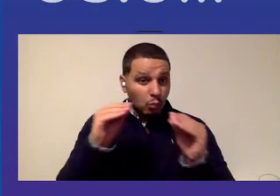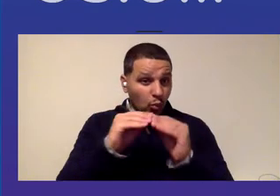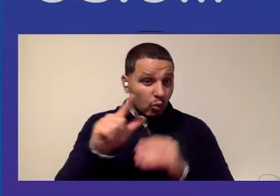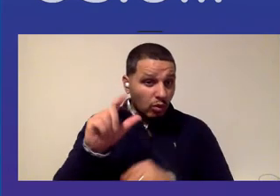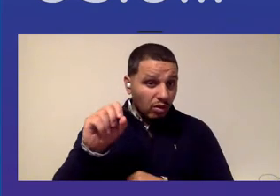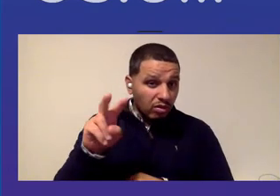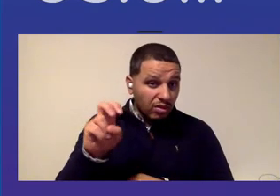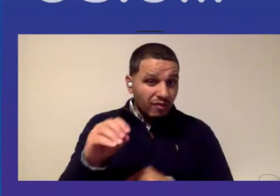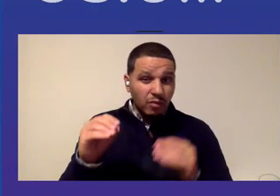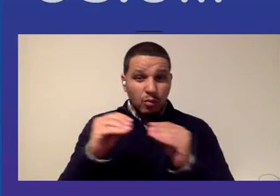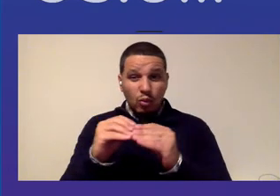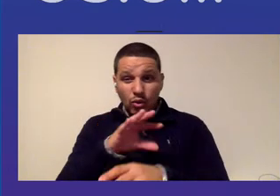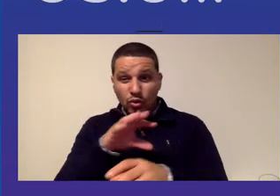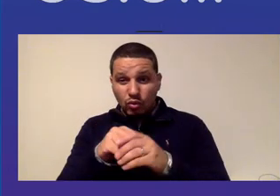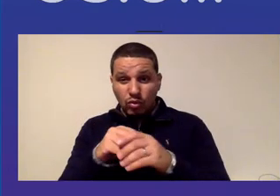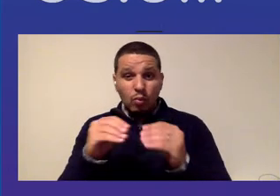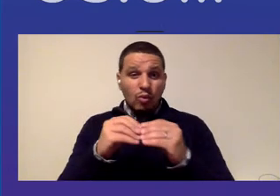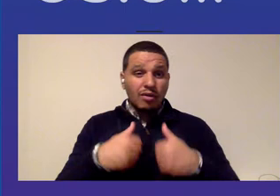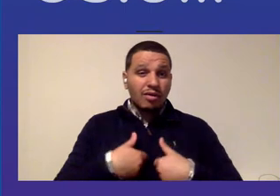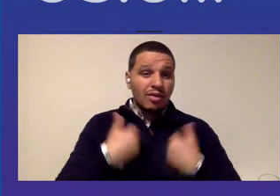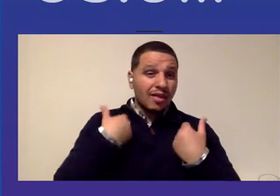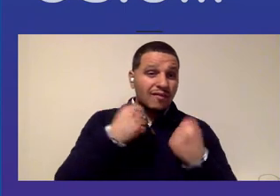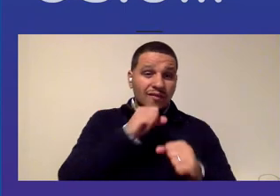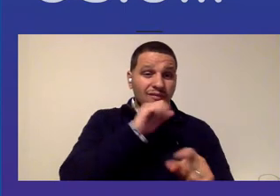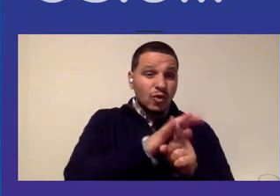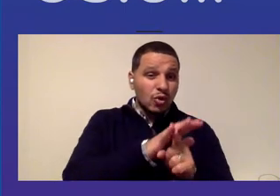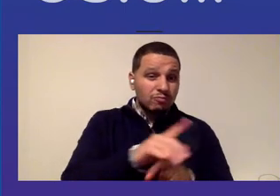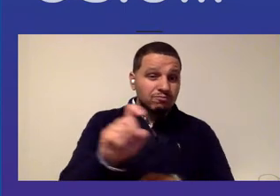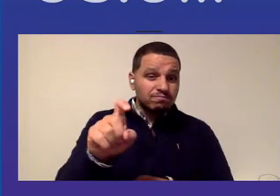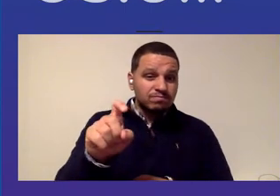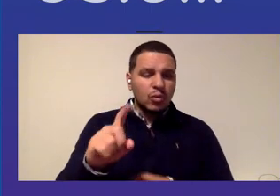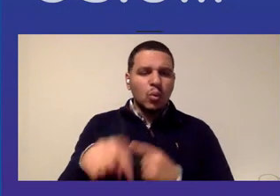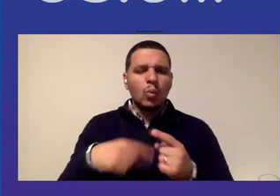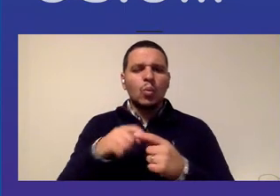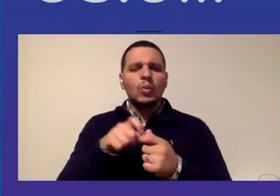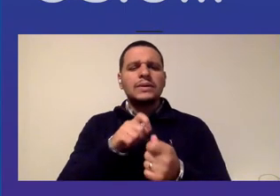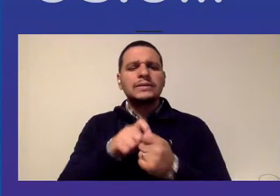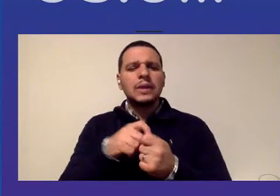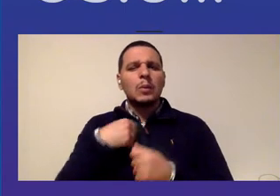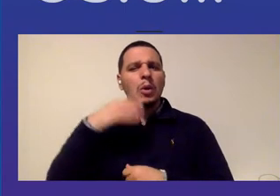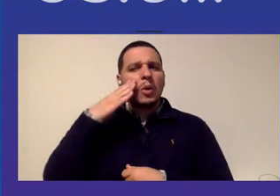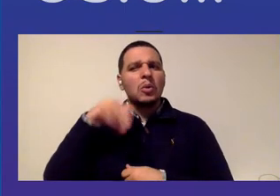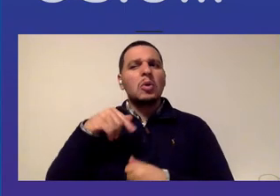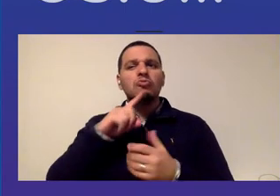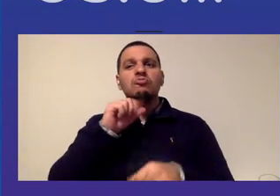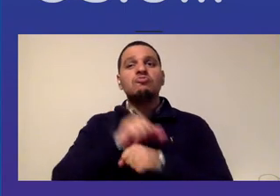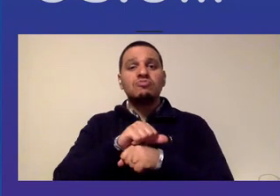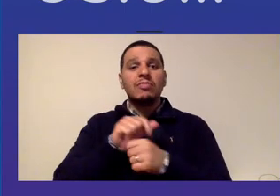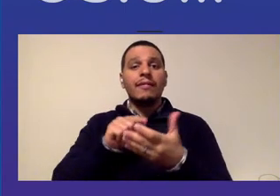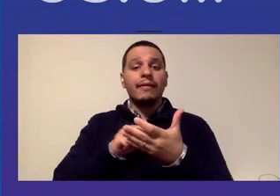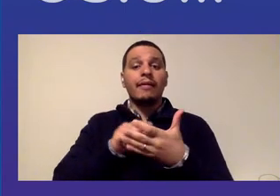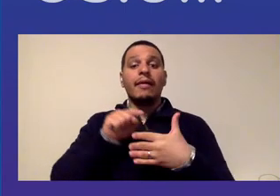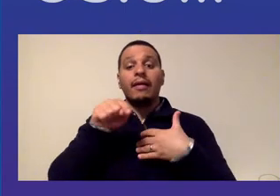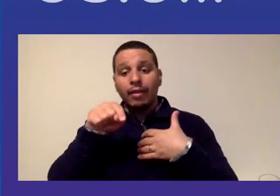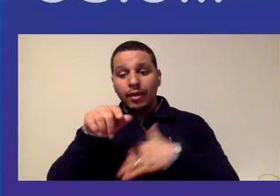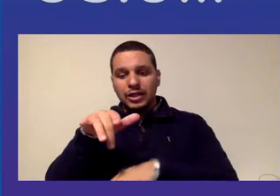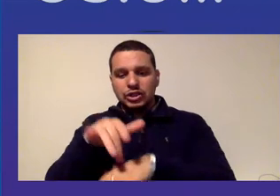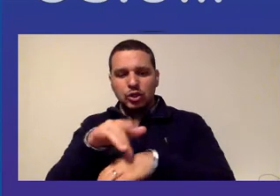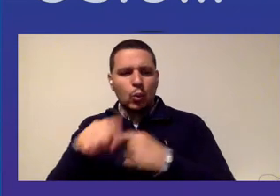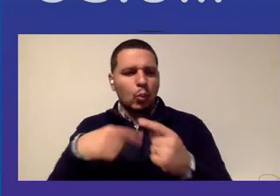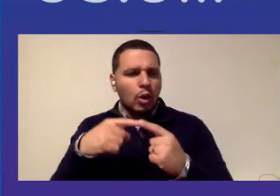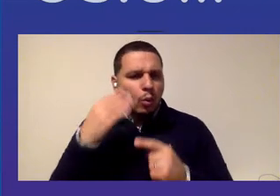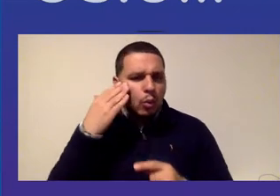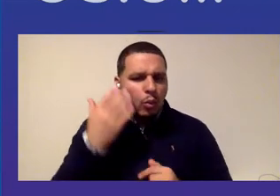inclusive, more life-affirming? And when exactly will we know when we have made it to the other side?